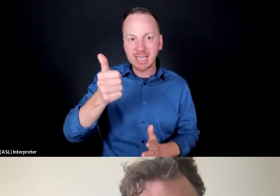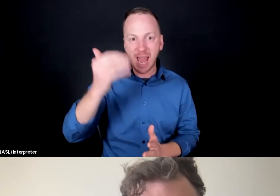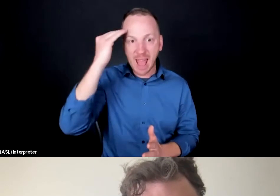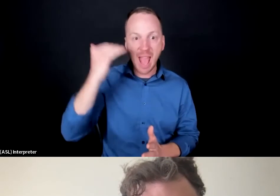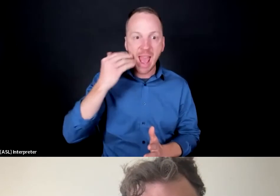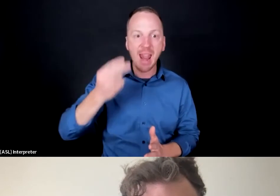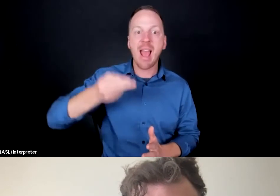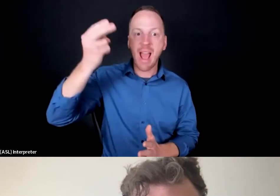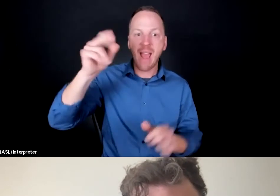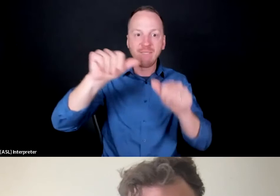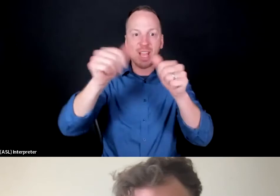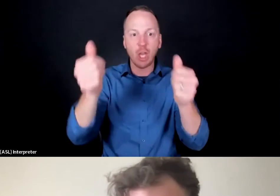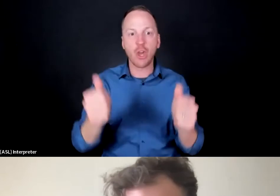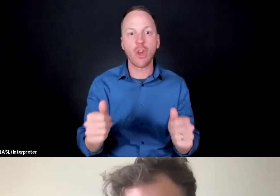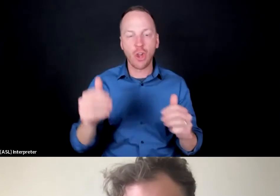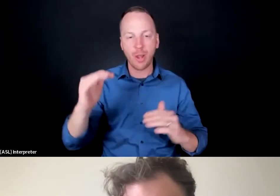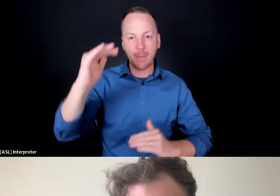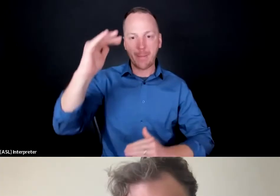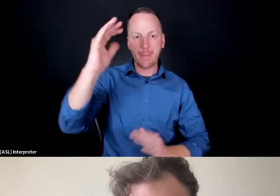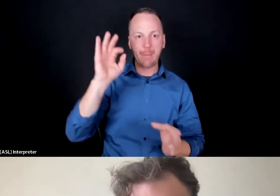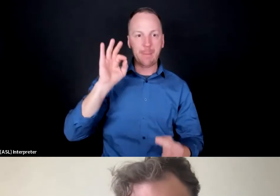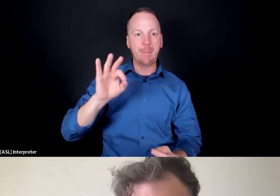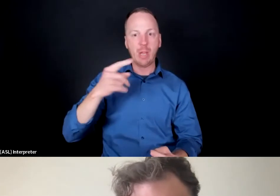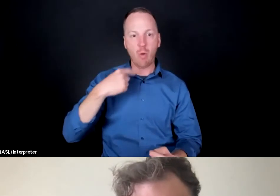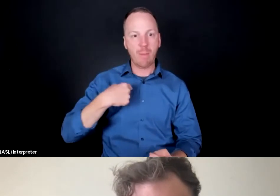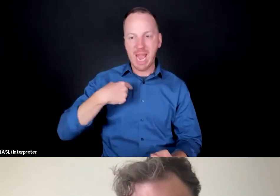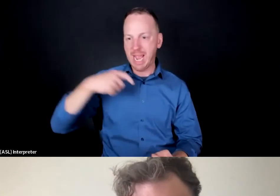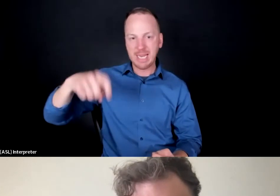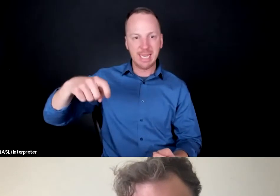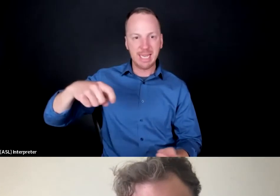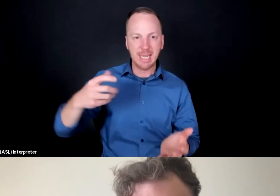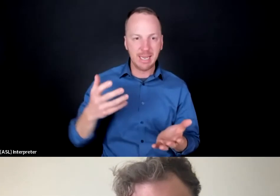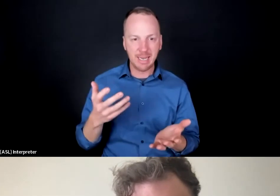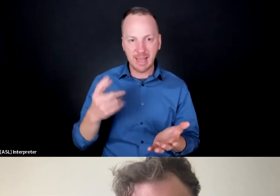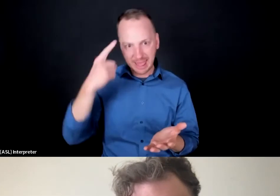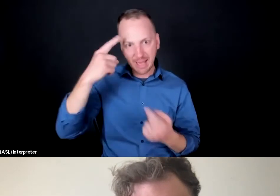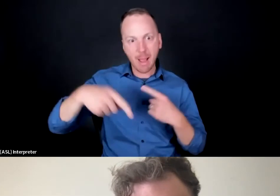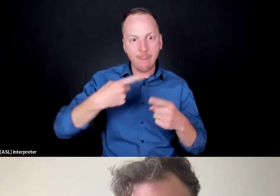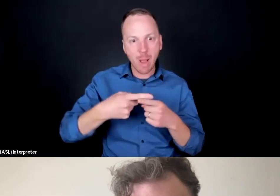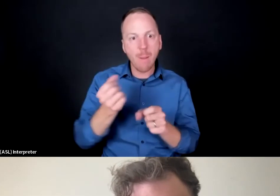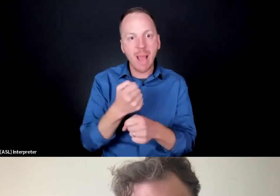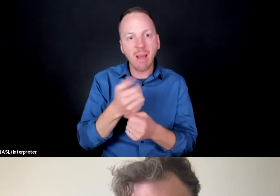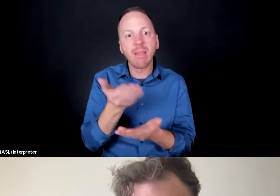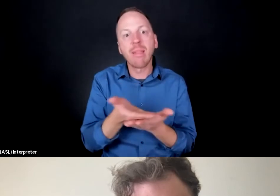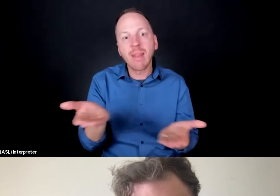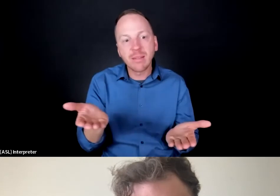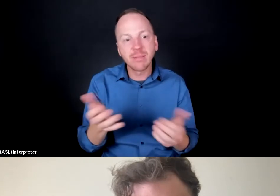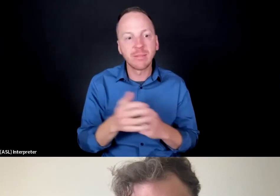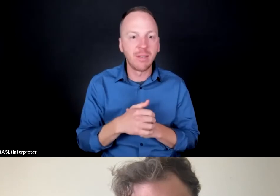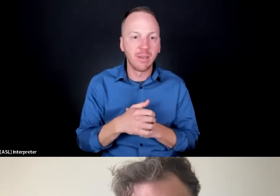figure, and they kept on telling me that I needed to think about making things that